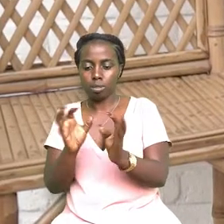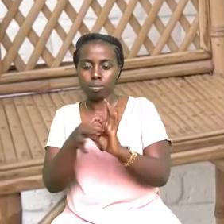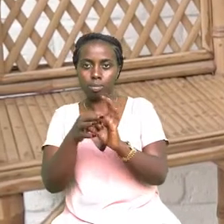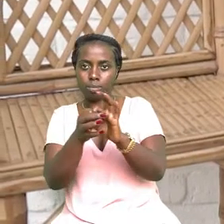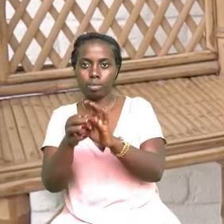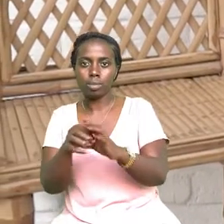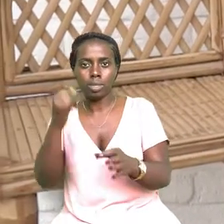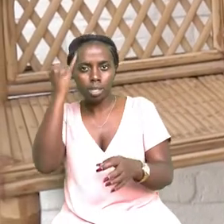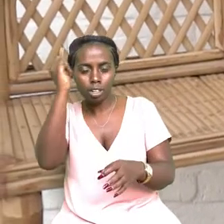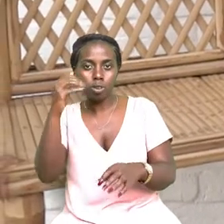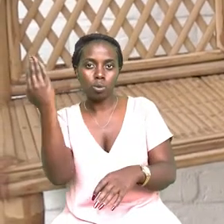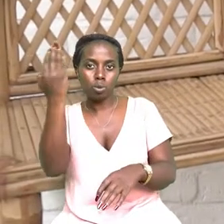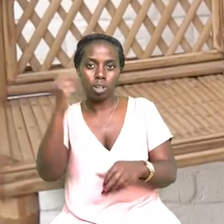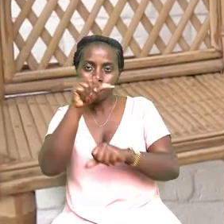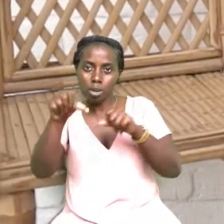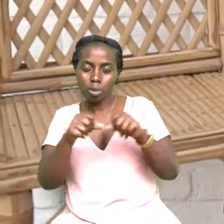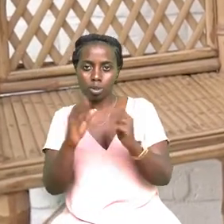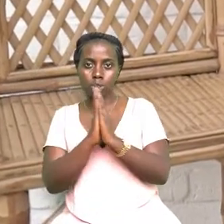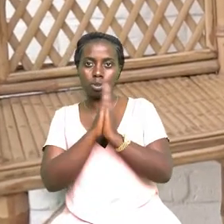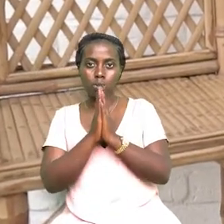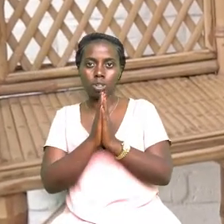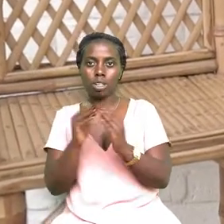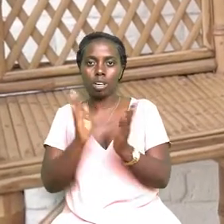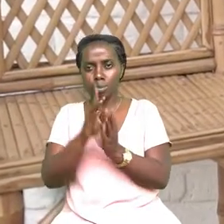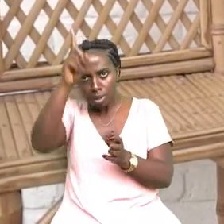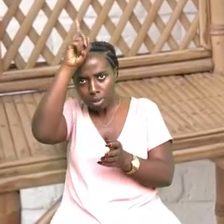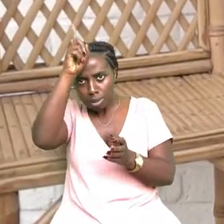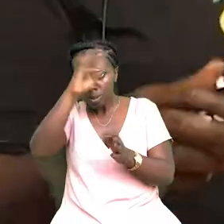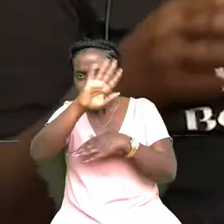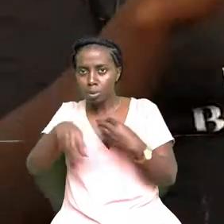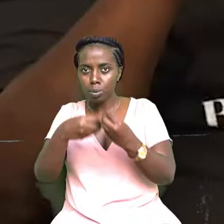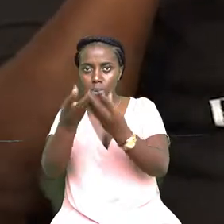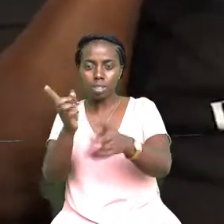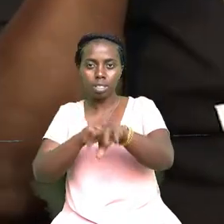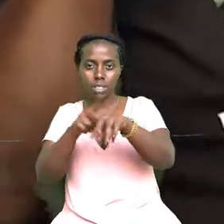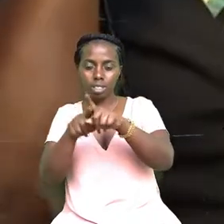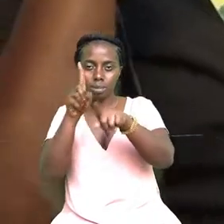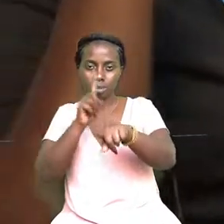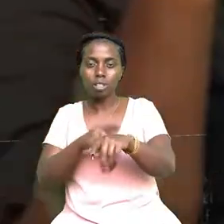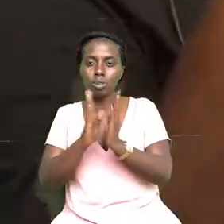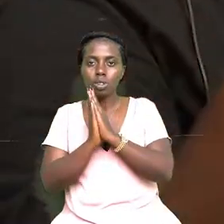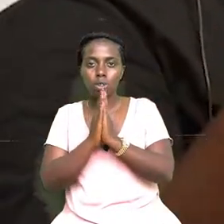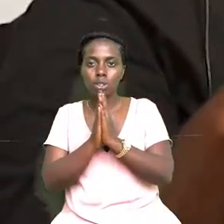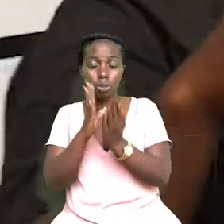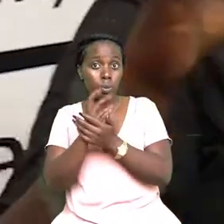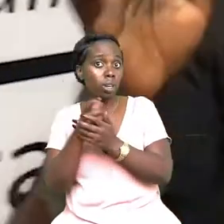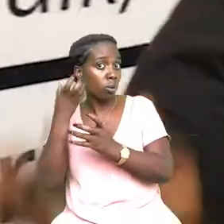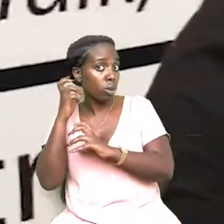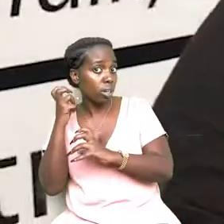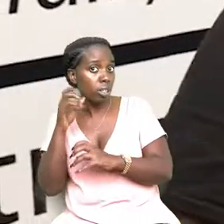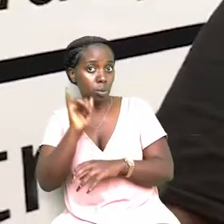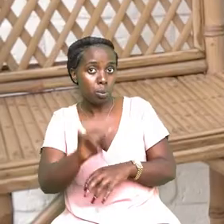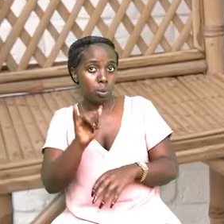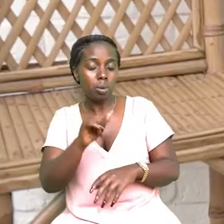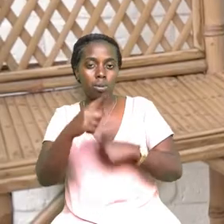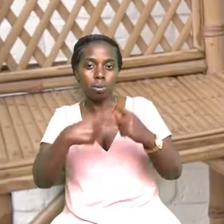The idea is to preserve the oral story and heritage, and at the same time give us stories to go to radio, because radio remains our biggest